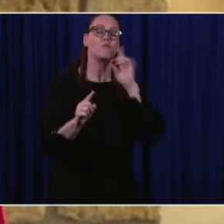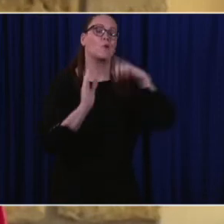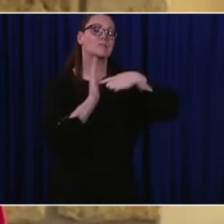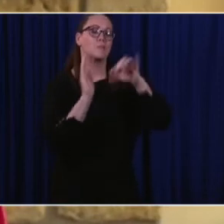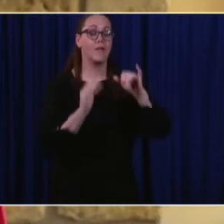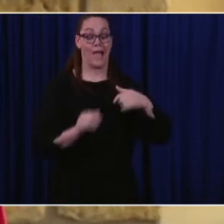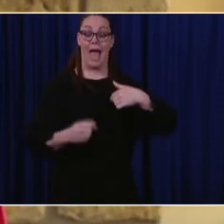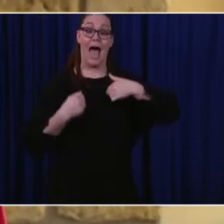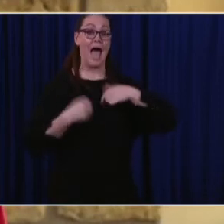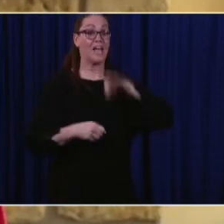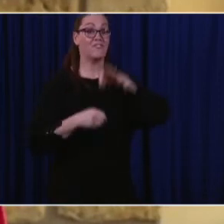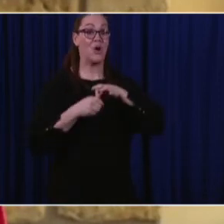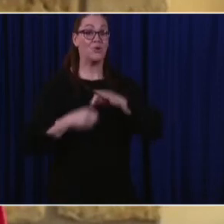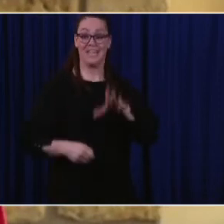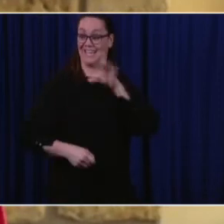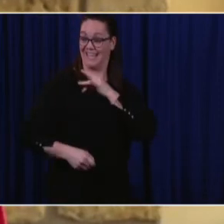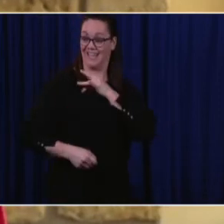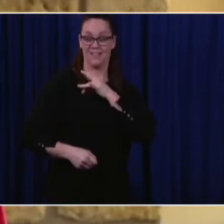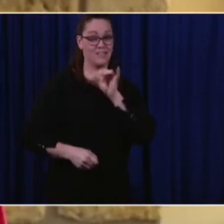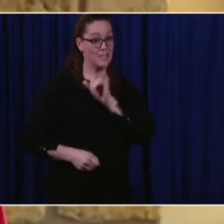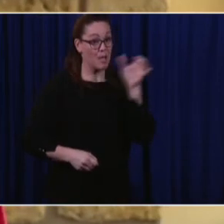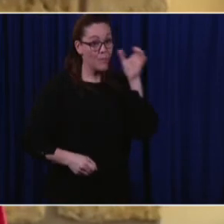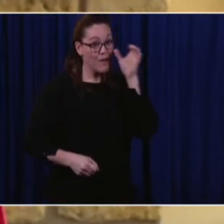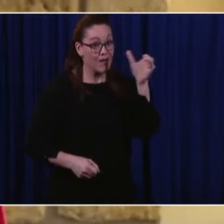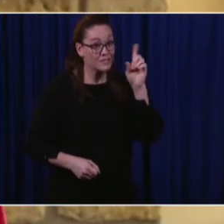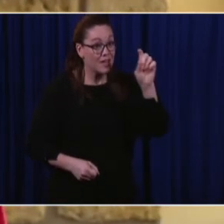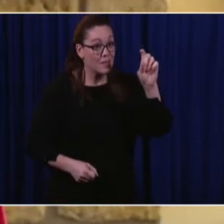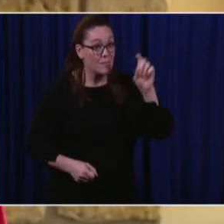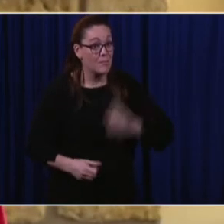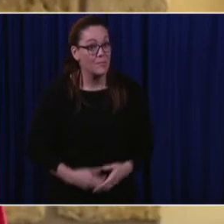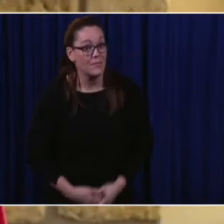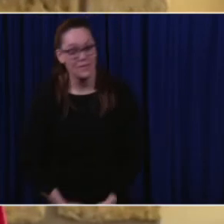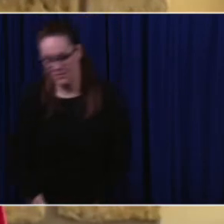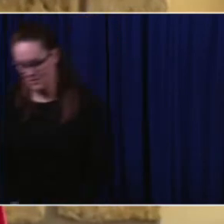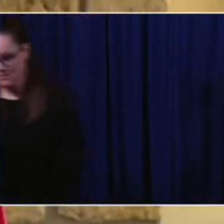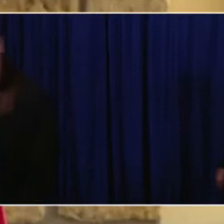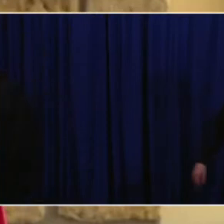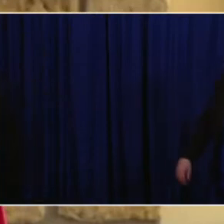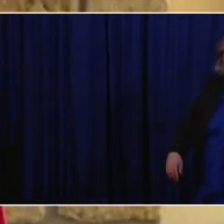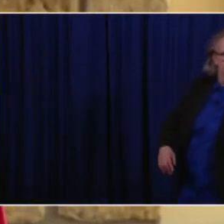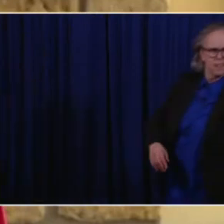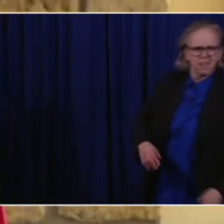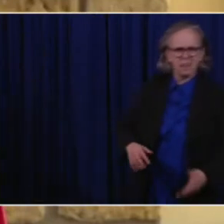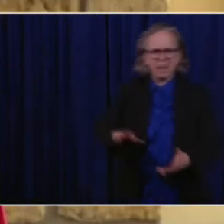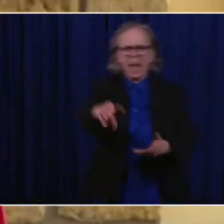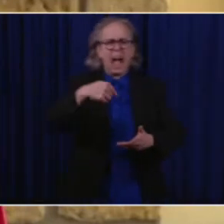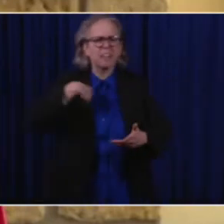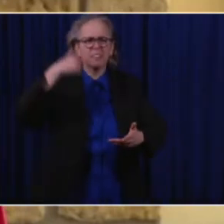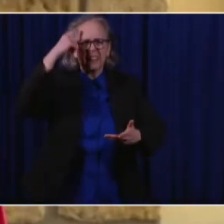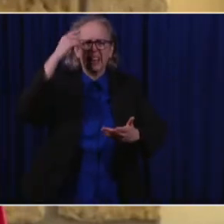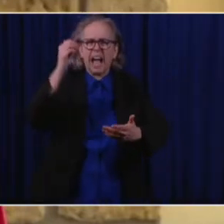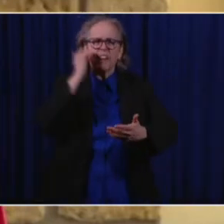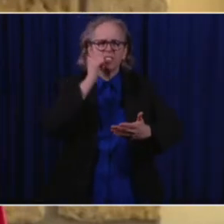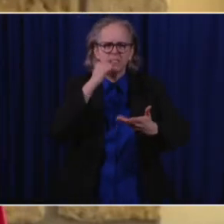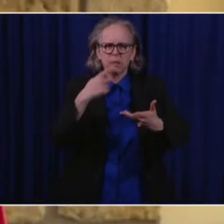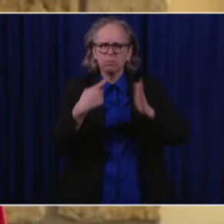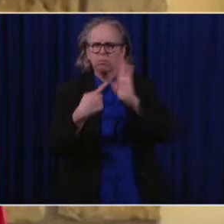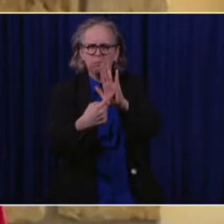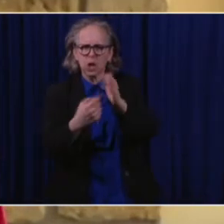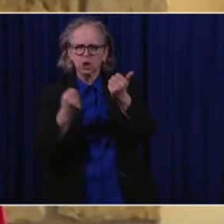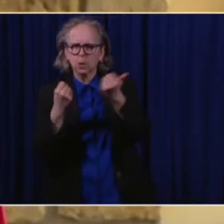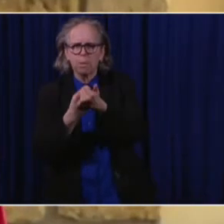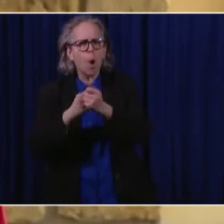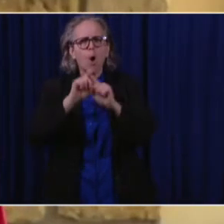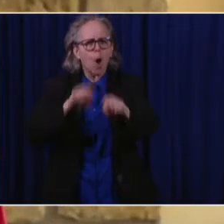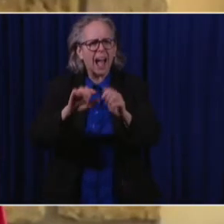Well, I think they show their support every day when they wear the mask, when they keep a distance, and I think it's pretty visible. If they want to do